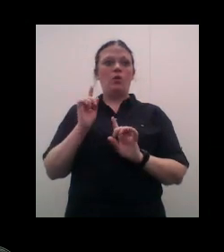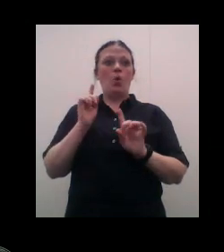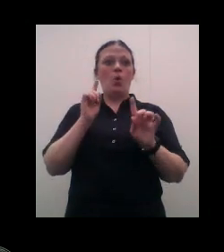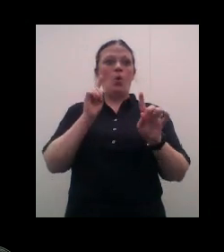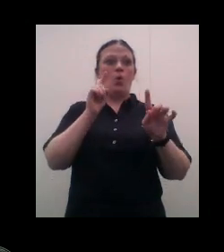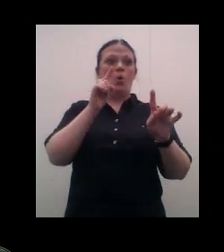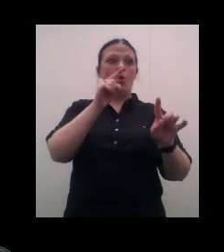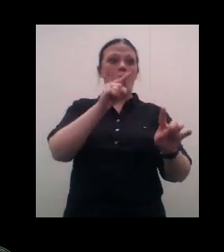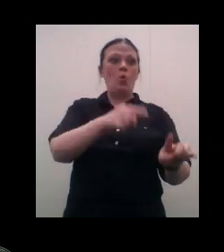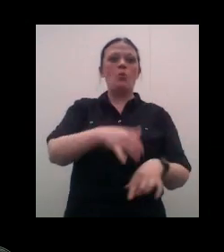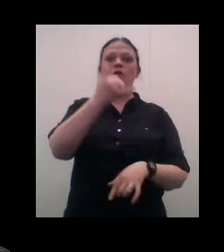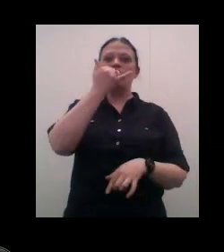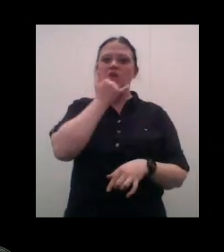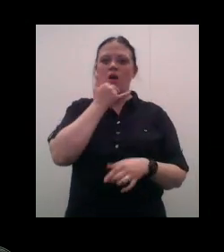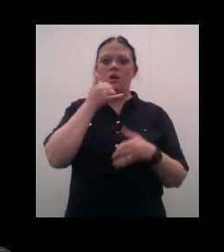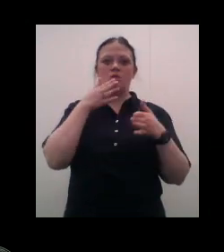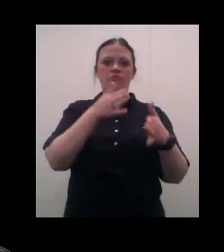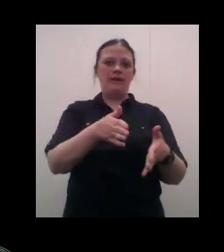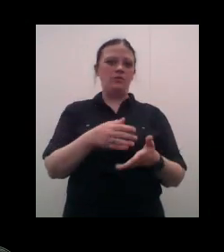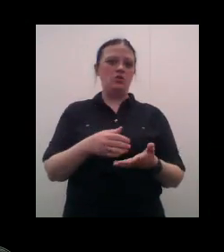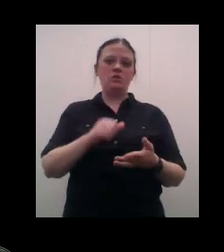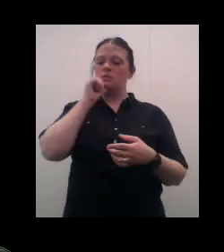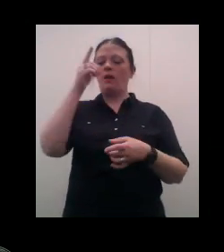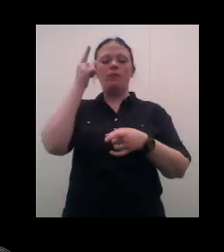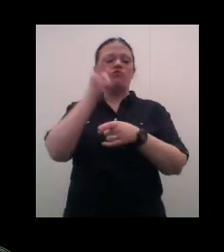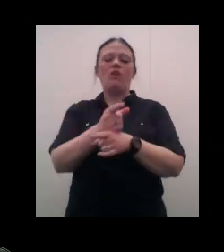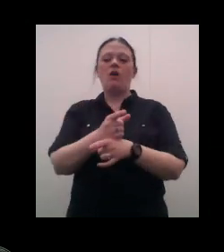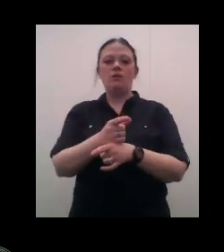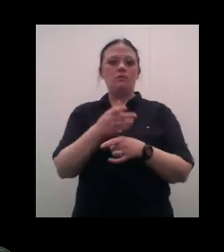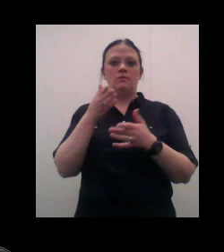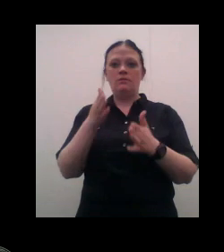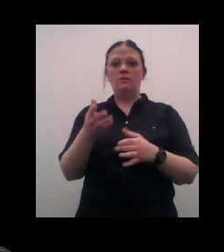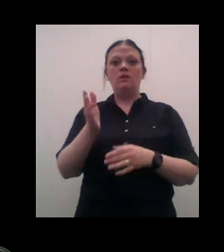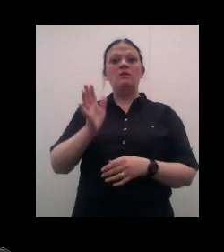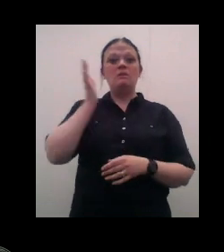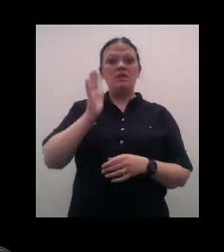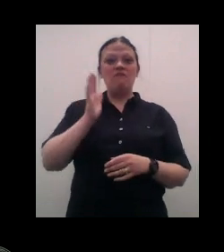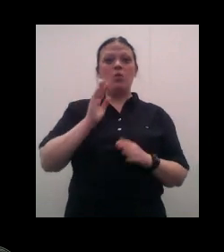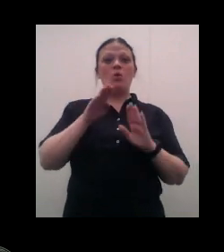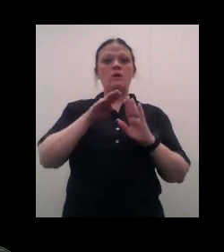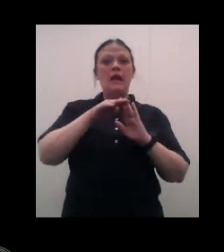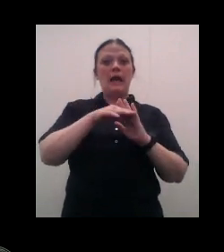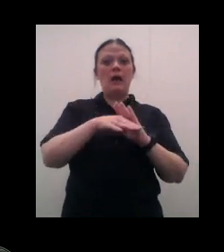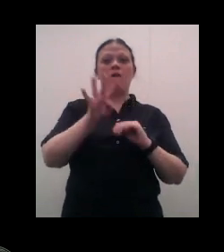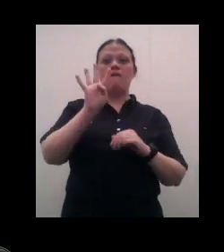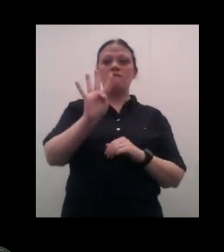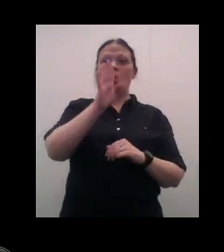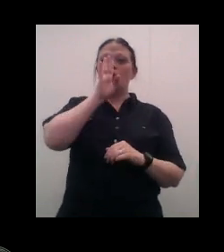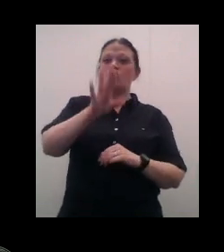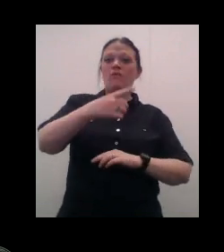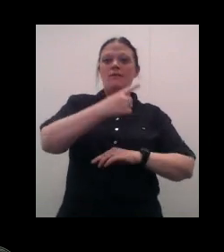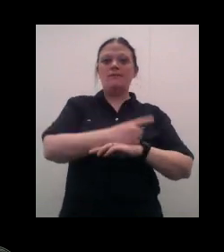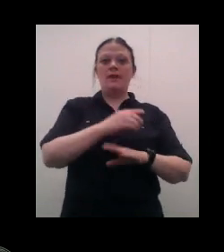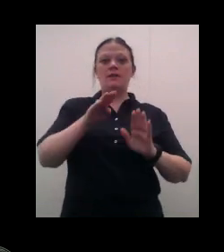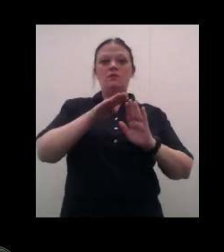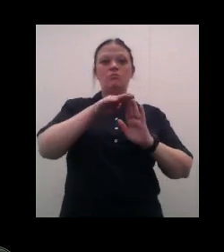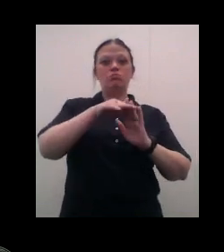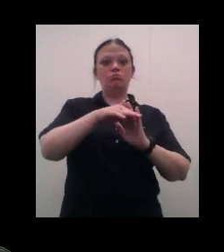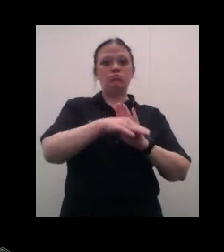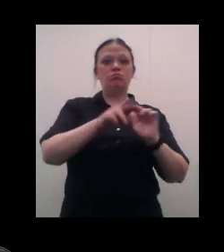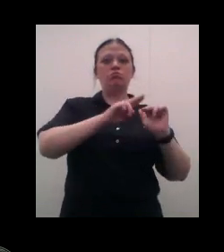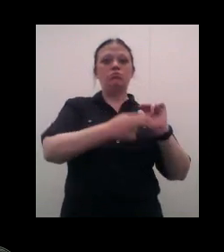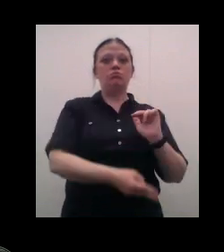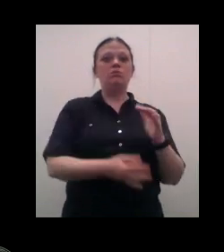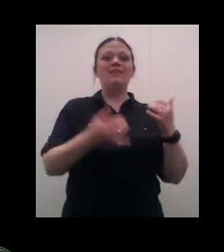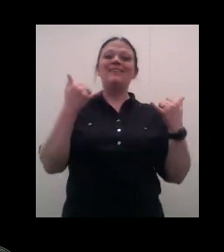are not going in the right direction with regards to hospitalizations. We were going down. We had 4 straight days of declines, and now